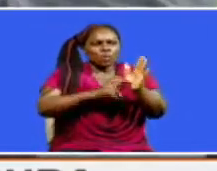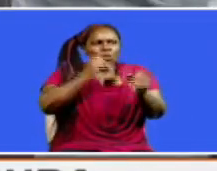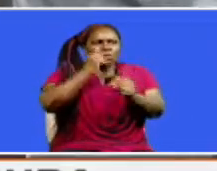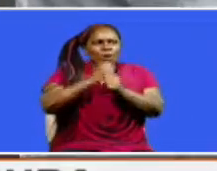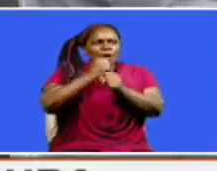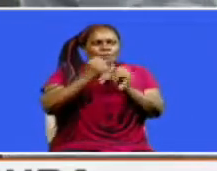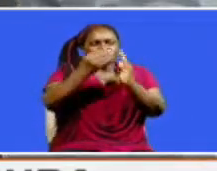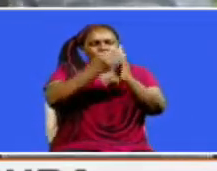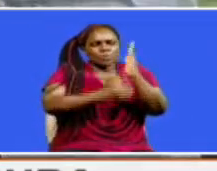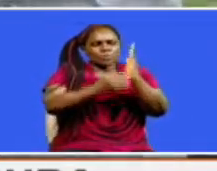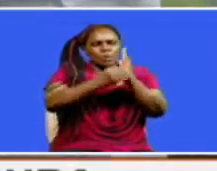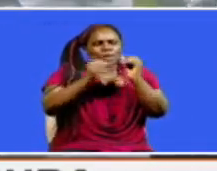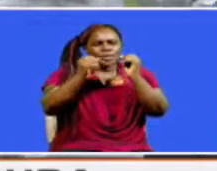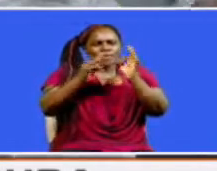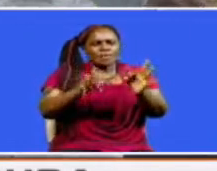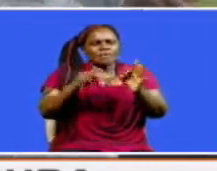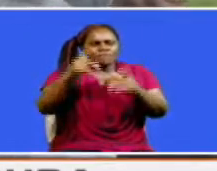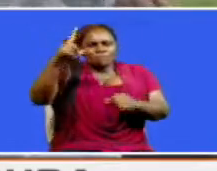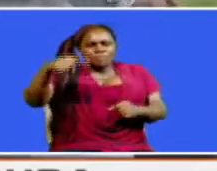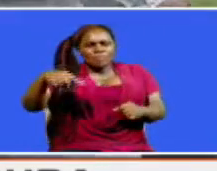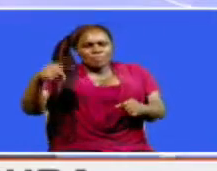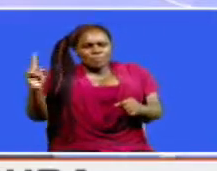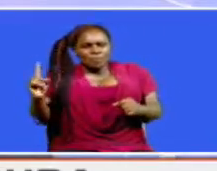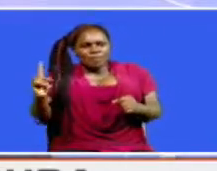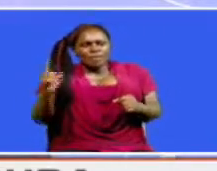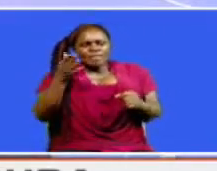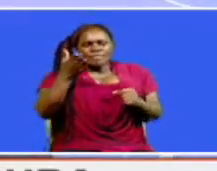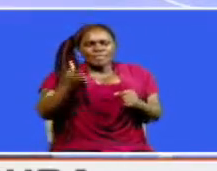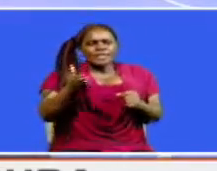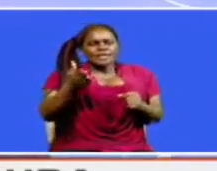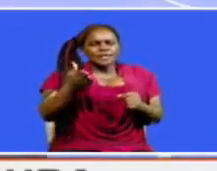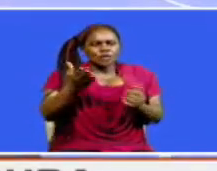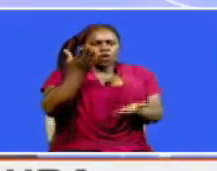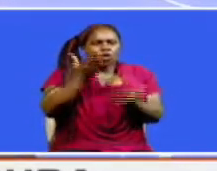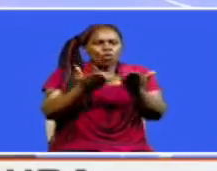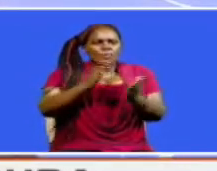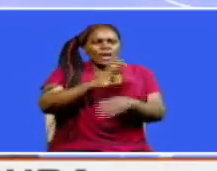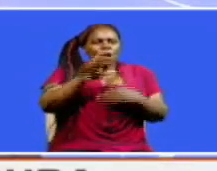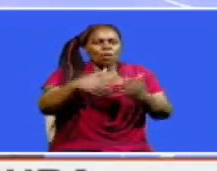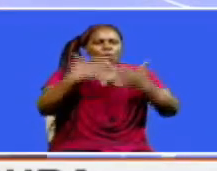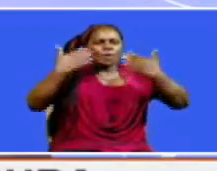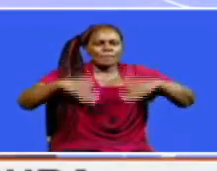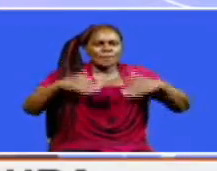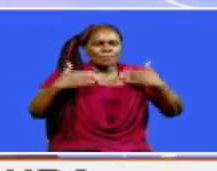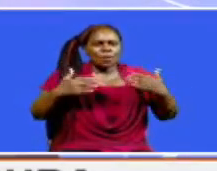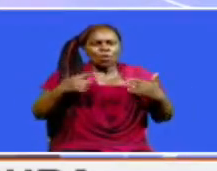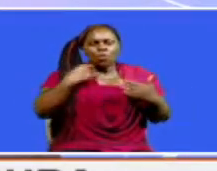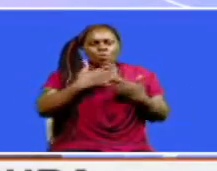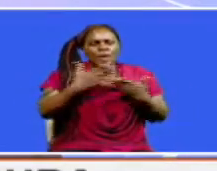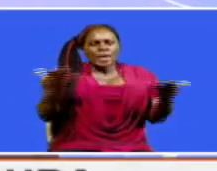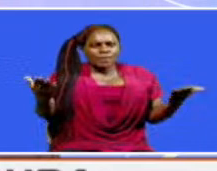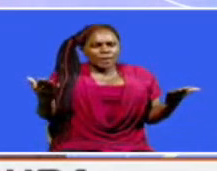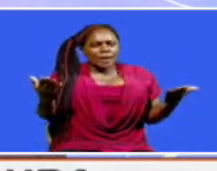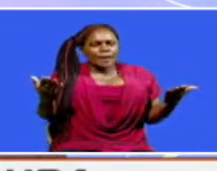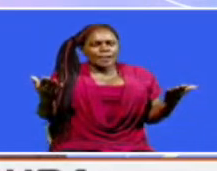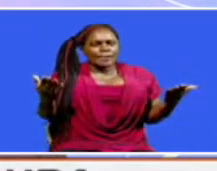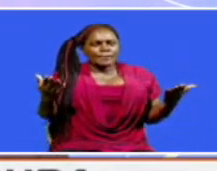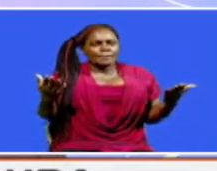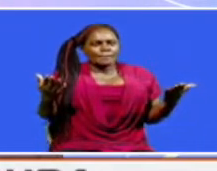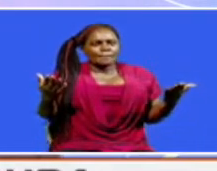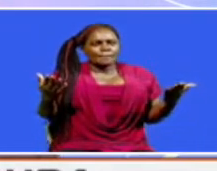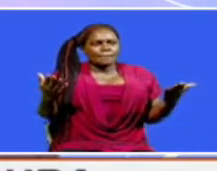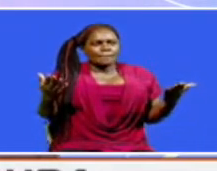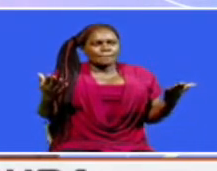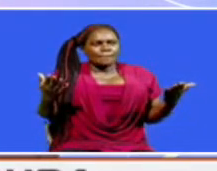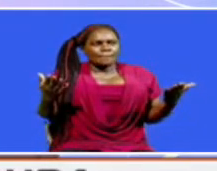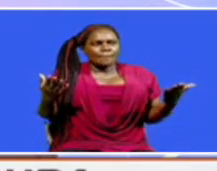operationalize the act, if at all it is passed, and that is going to compel everybody, whoever you are, wherever you are working, to